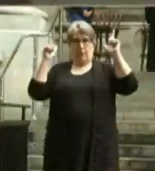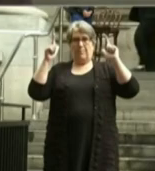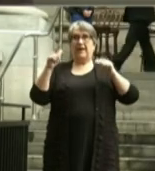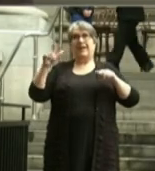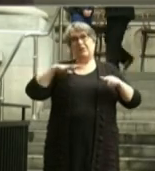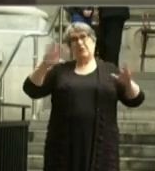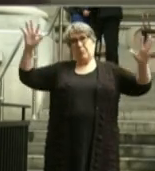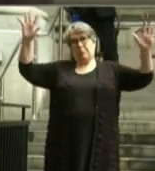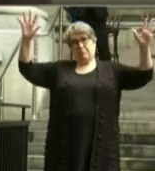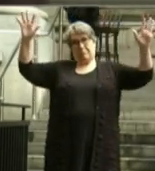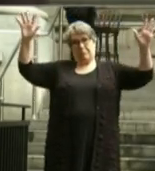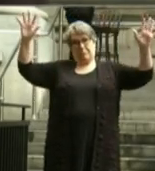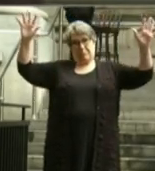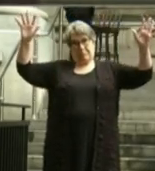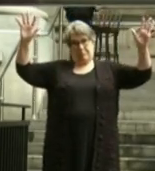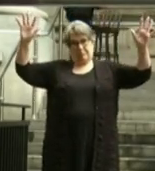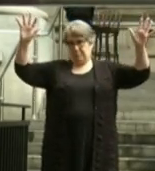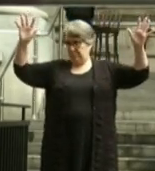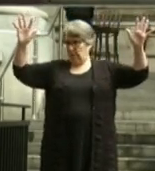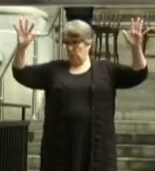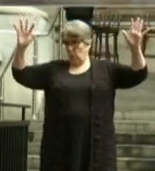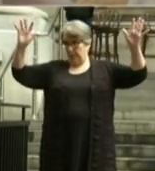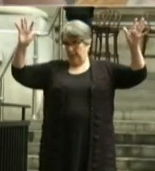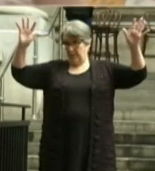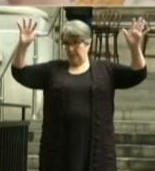I think he deserves another round of applause for the Premier, please.